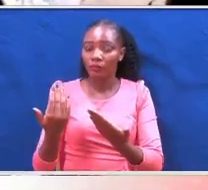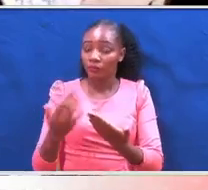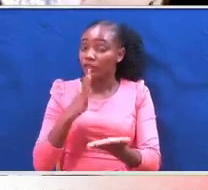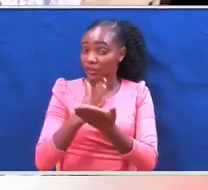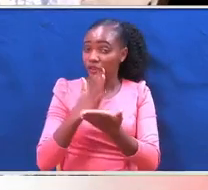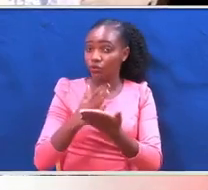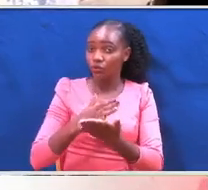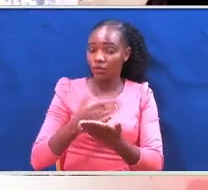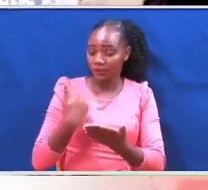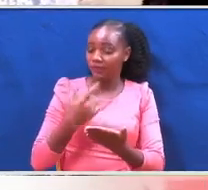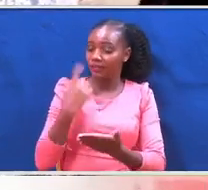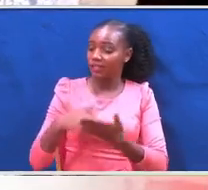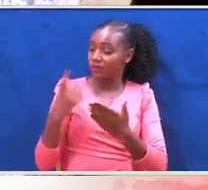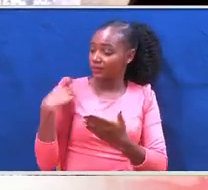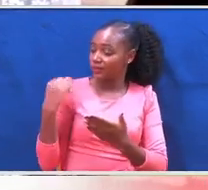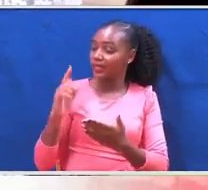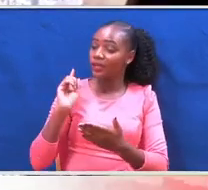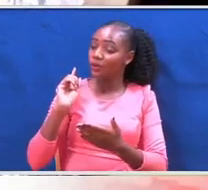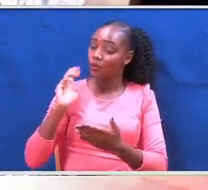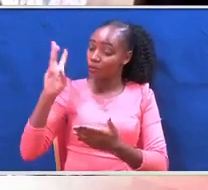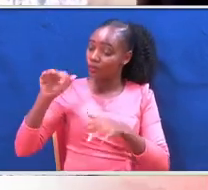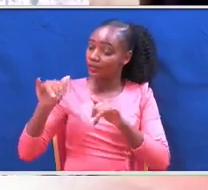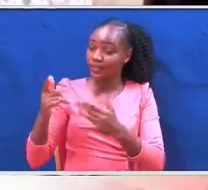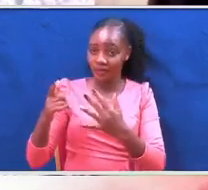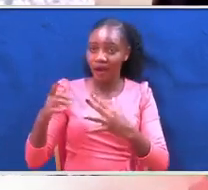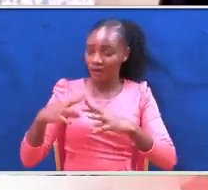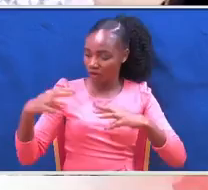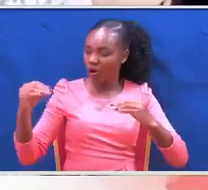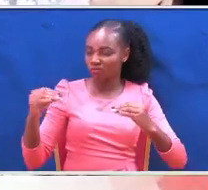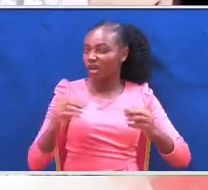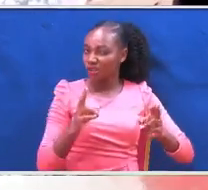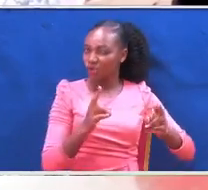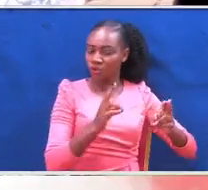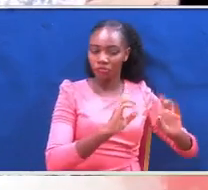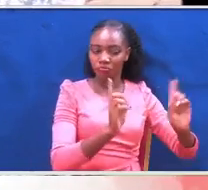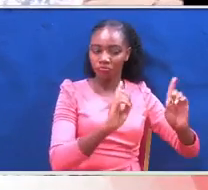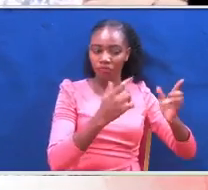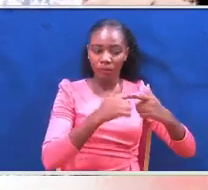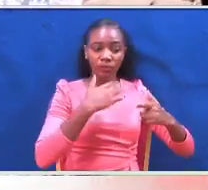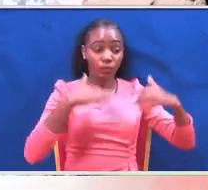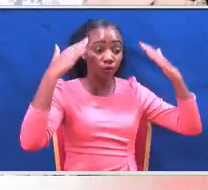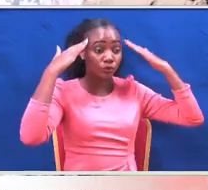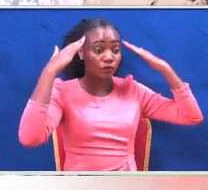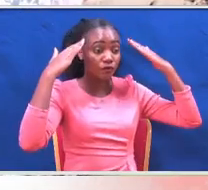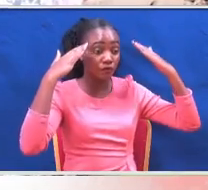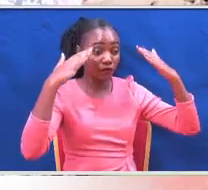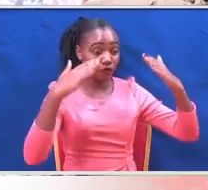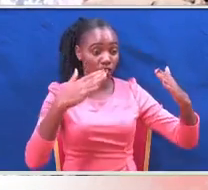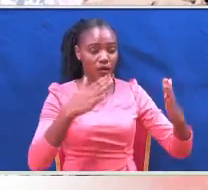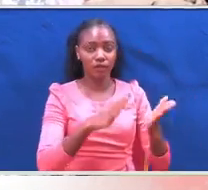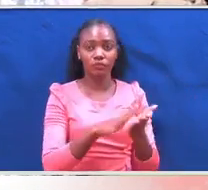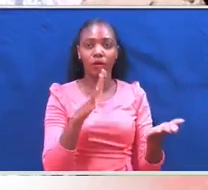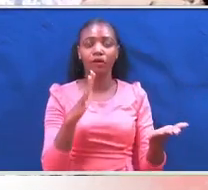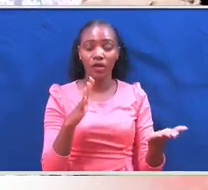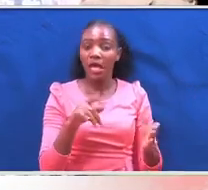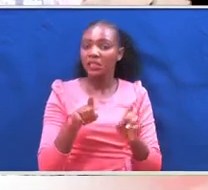as I said yesterday, we're going to be here for a while. It's not going to be one of those areas where we just come in, stabilize the place and walk away.